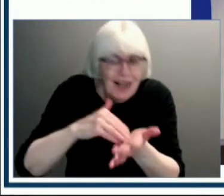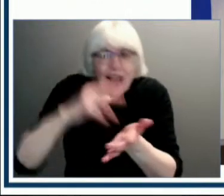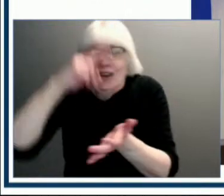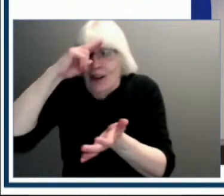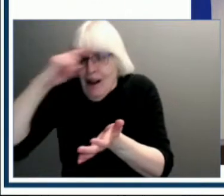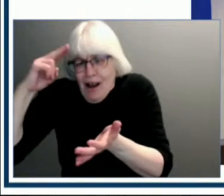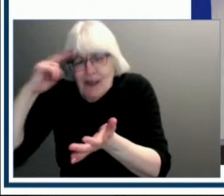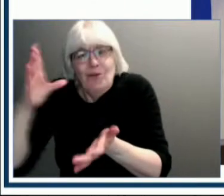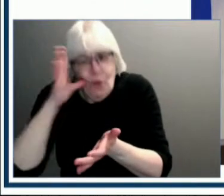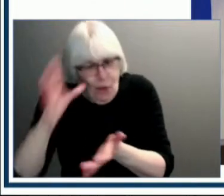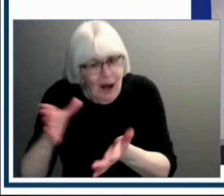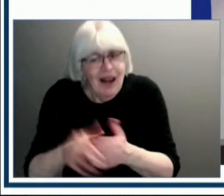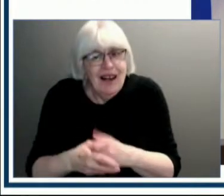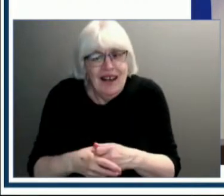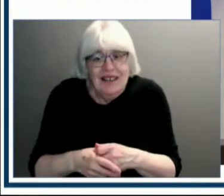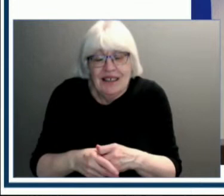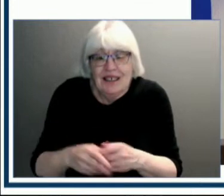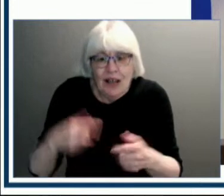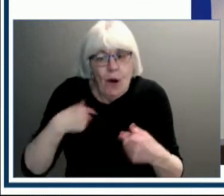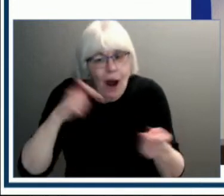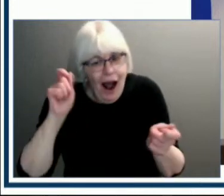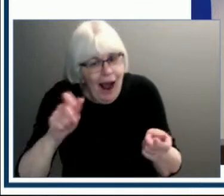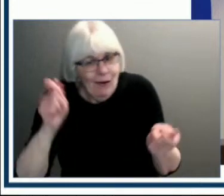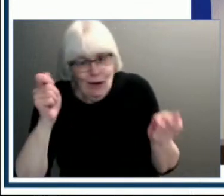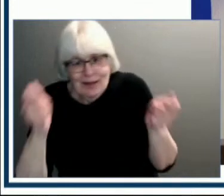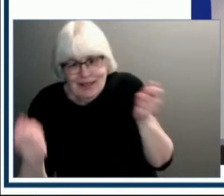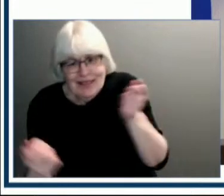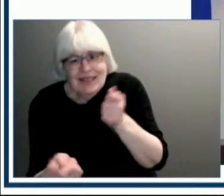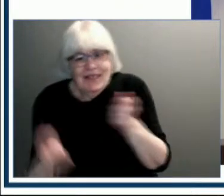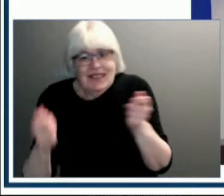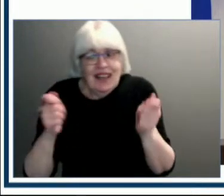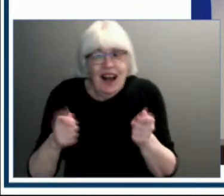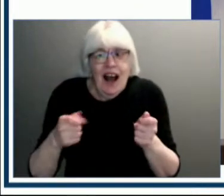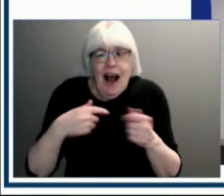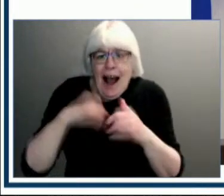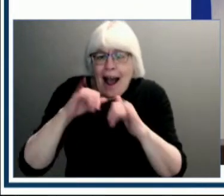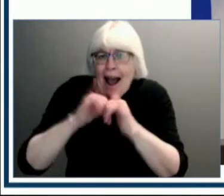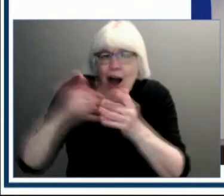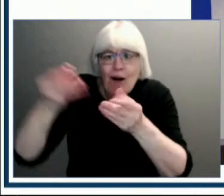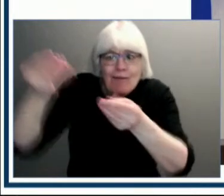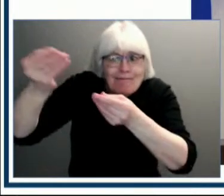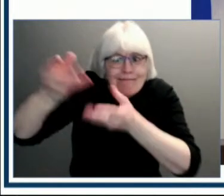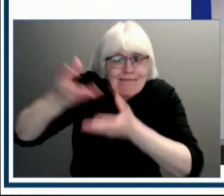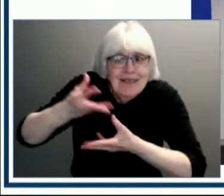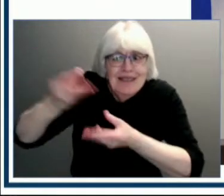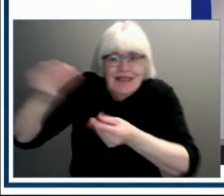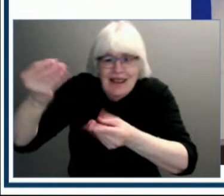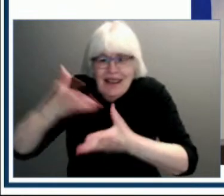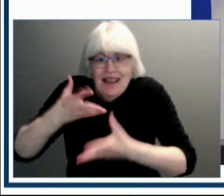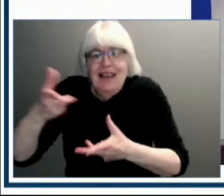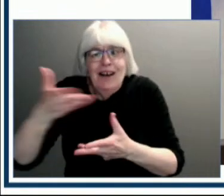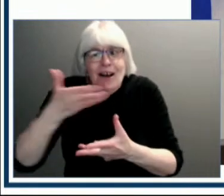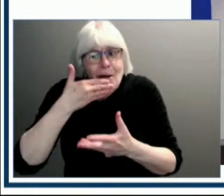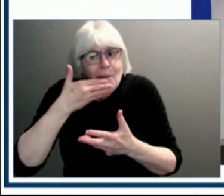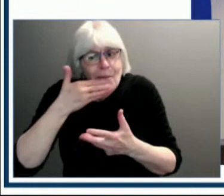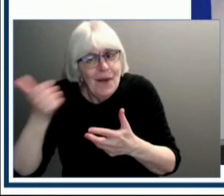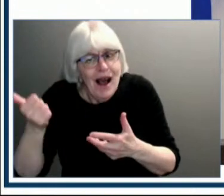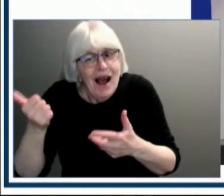all based on the best information we have, the best data we have, the best science we have. There's a lot of high quality